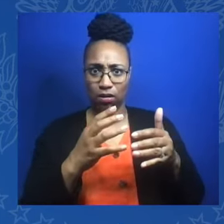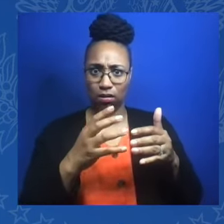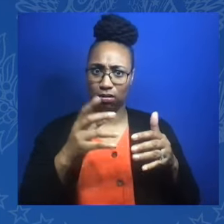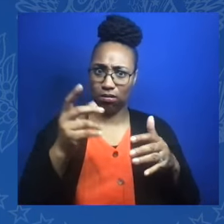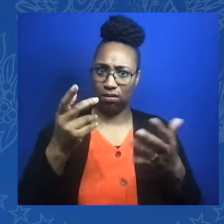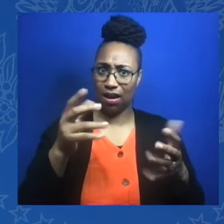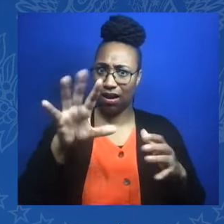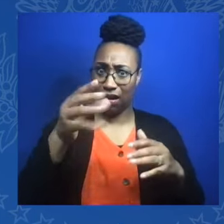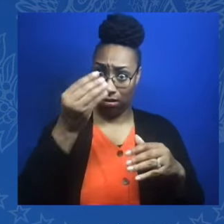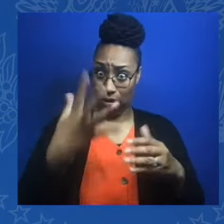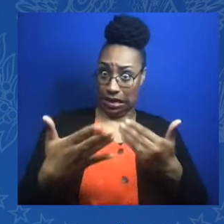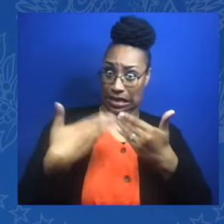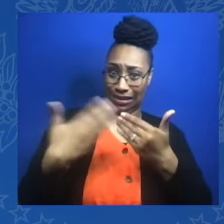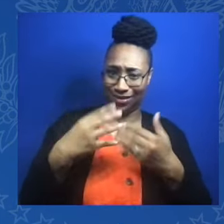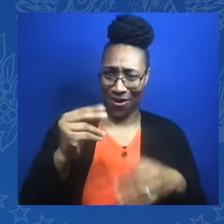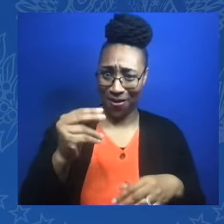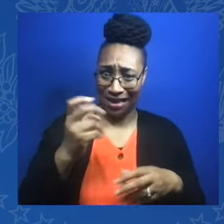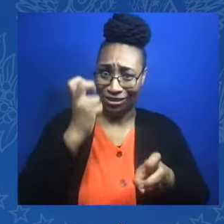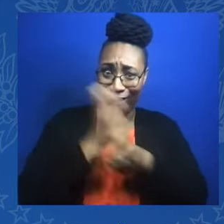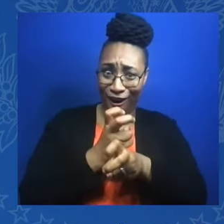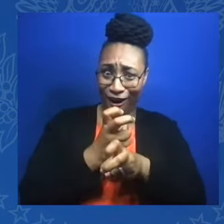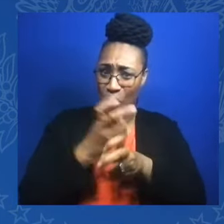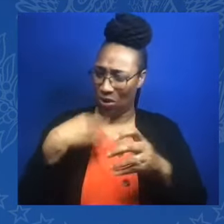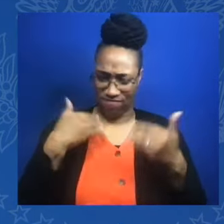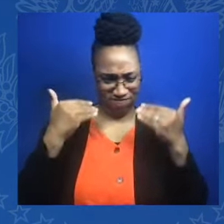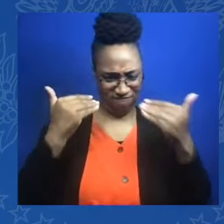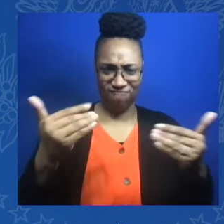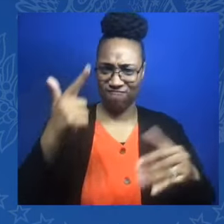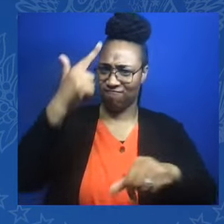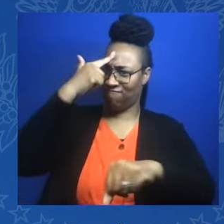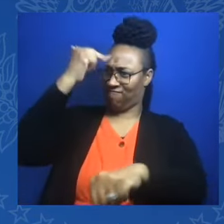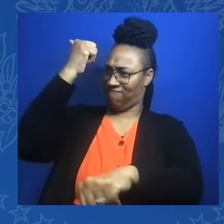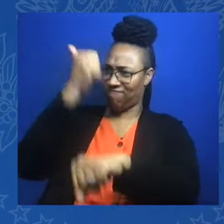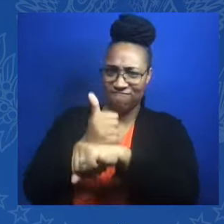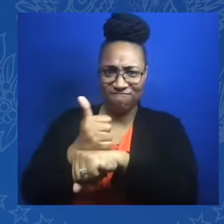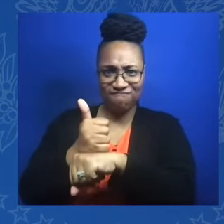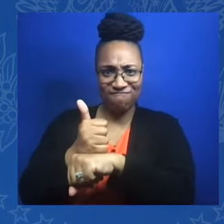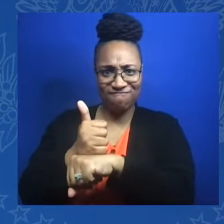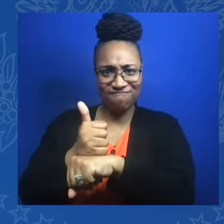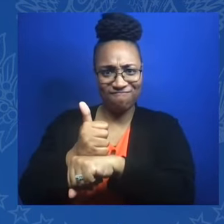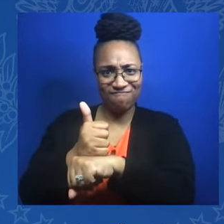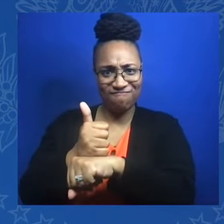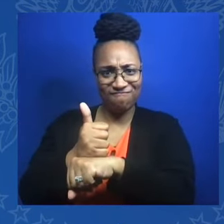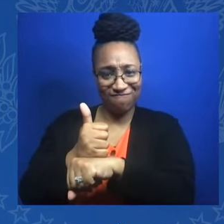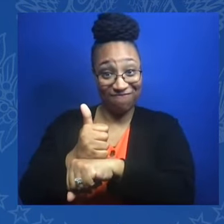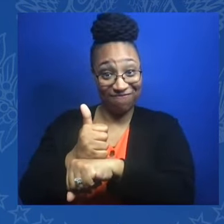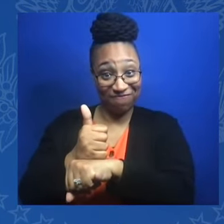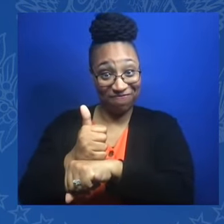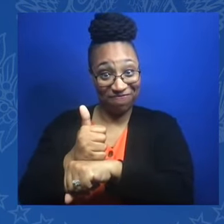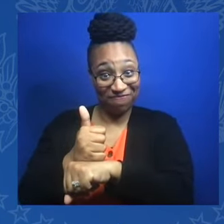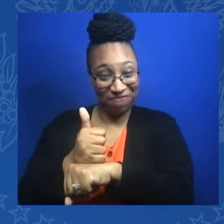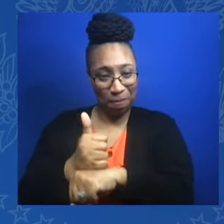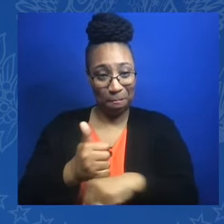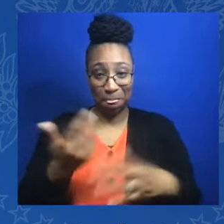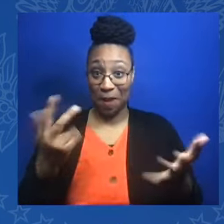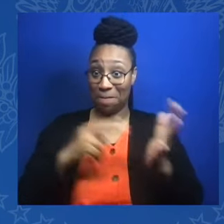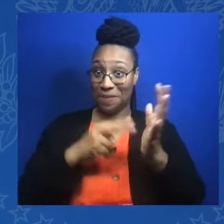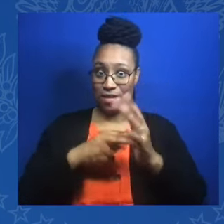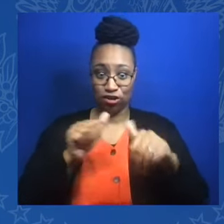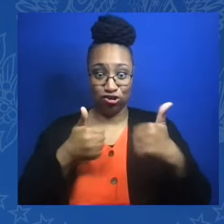to accept, one that we're unwilling to postpone, and one which we will